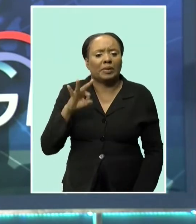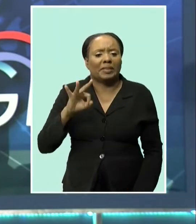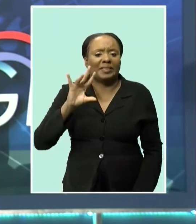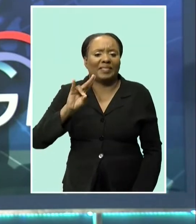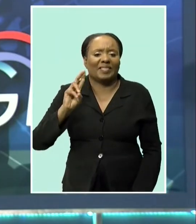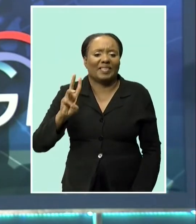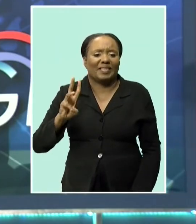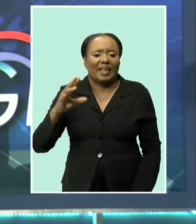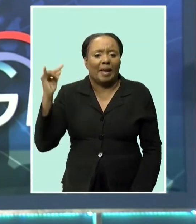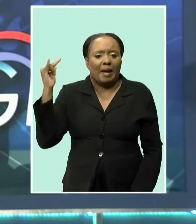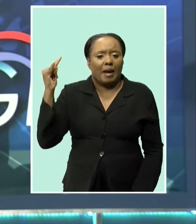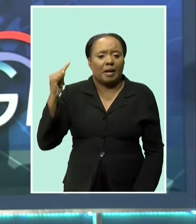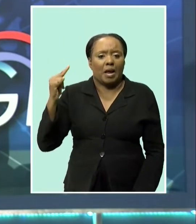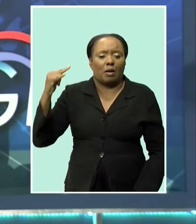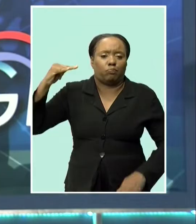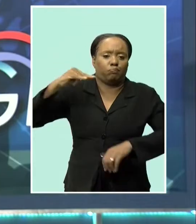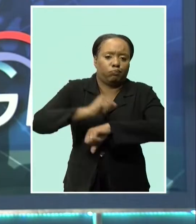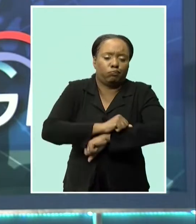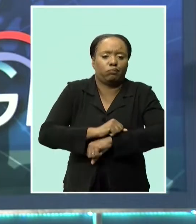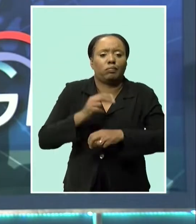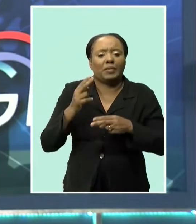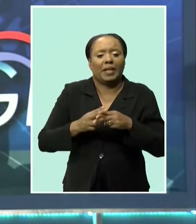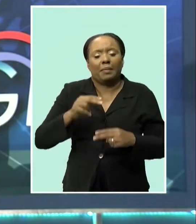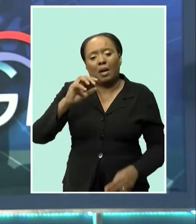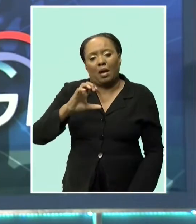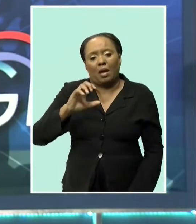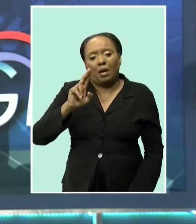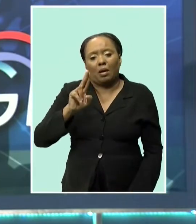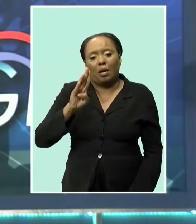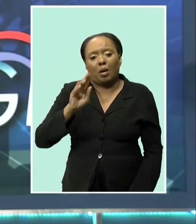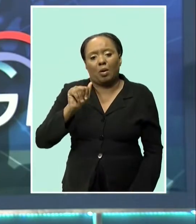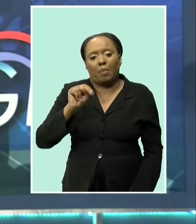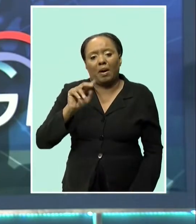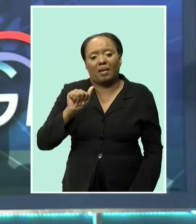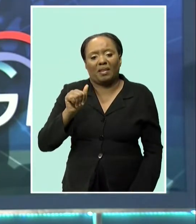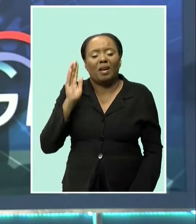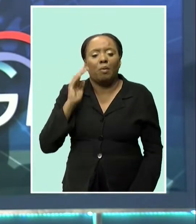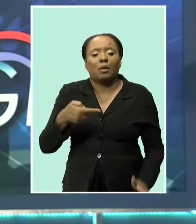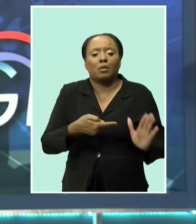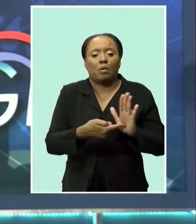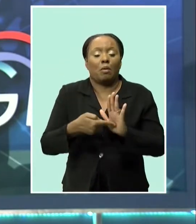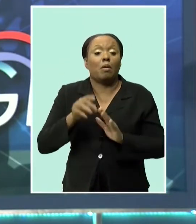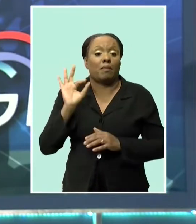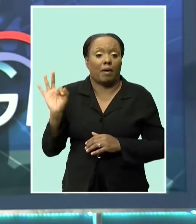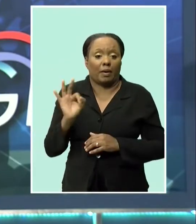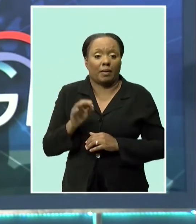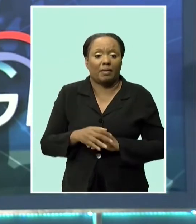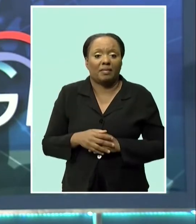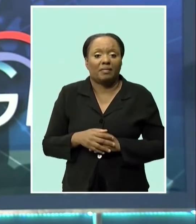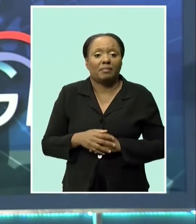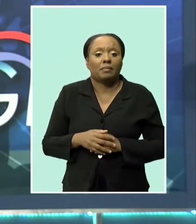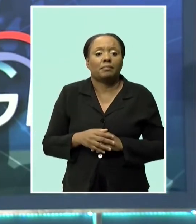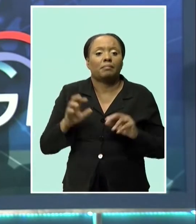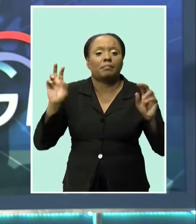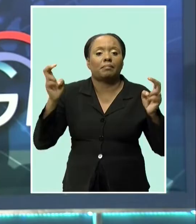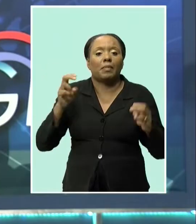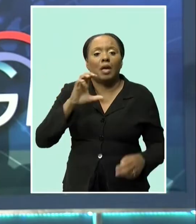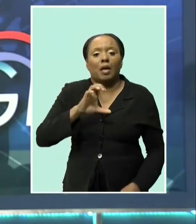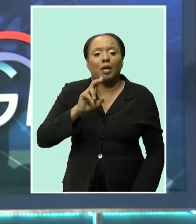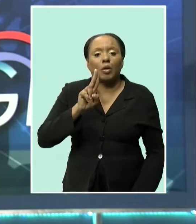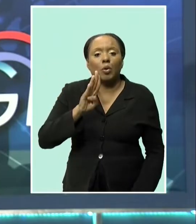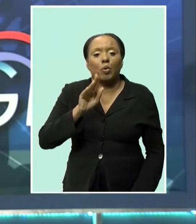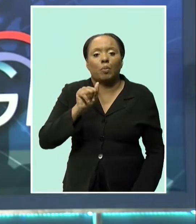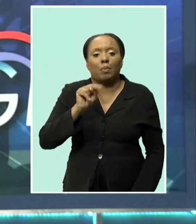will premiere in Barbados this Friday. The documentary, called Cubana 455, takes a look at the events leading up to the bombing of the